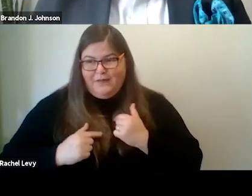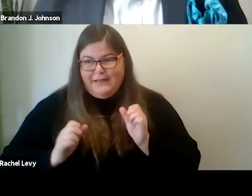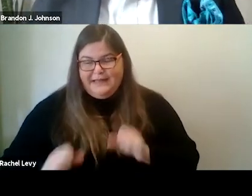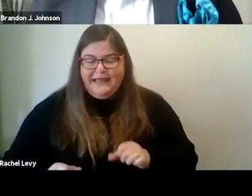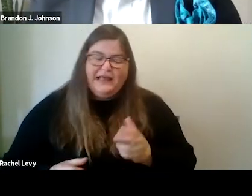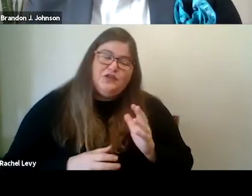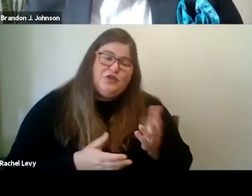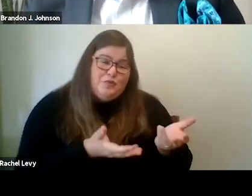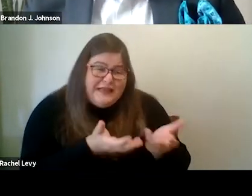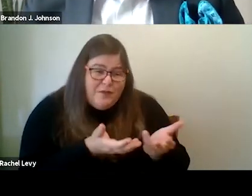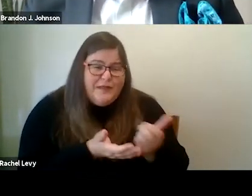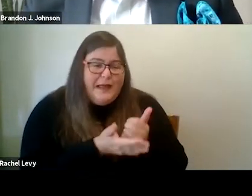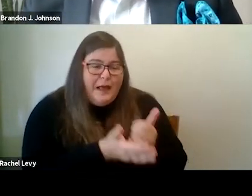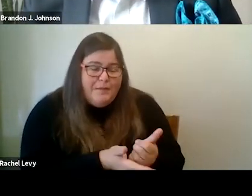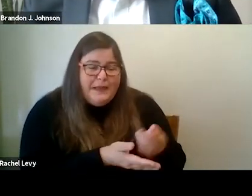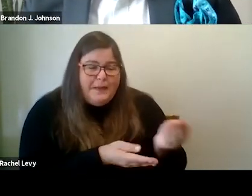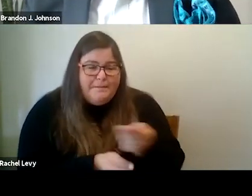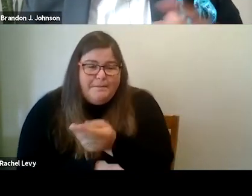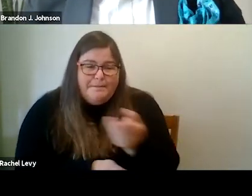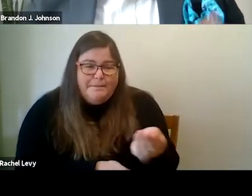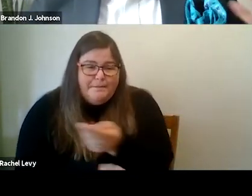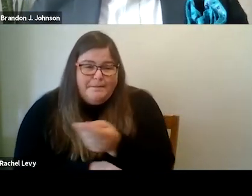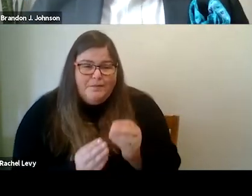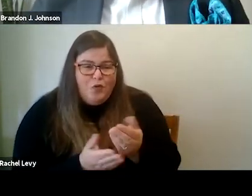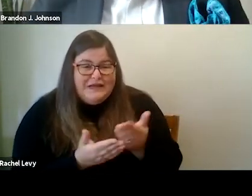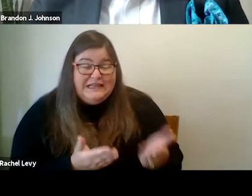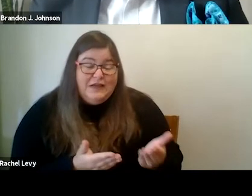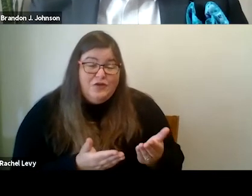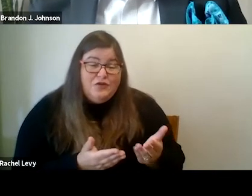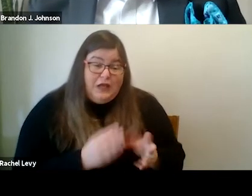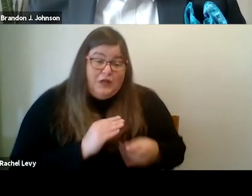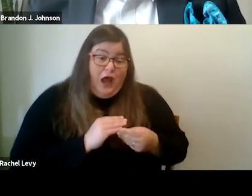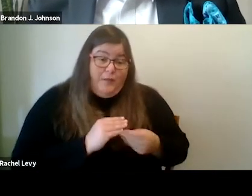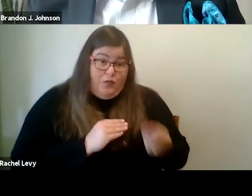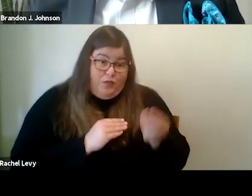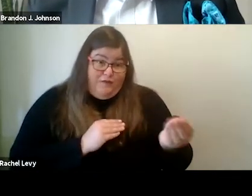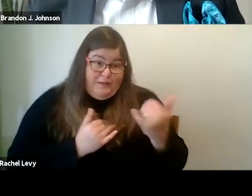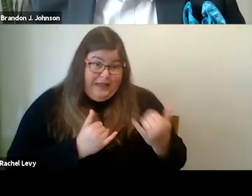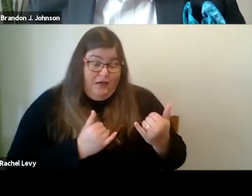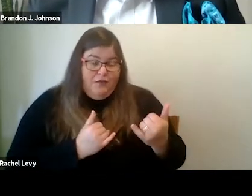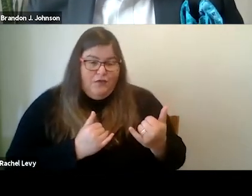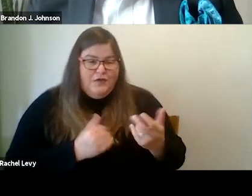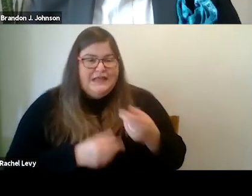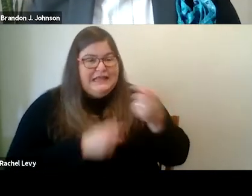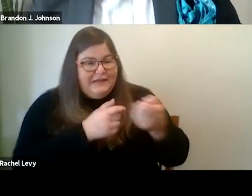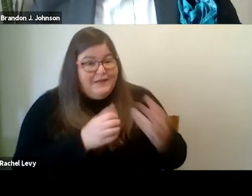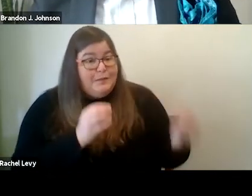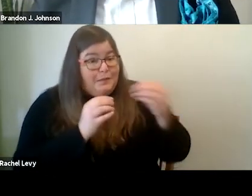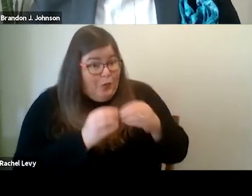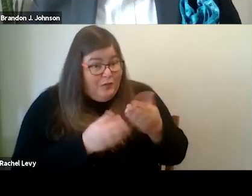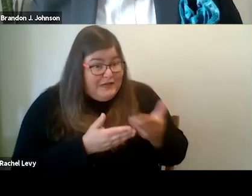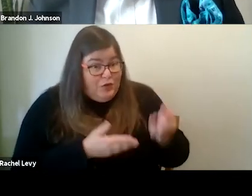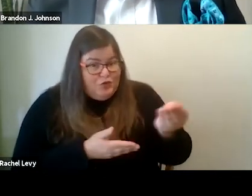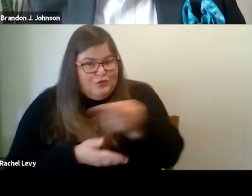engaging with them and helping them to have additional materials on top of the materials that we already provide as a part of our Faith Hope Life initiative, it is